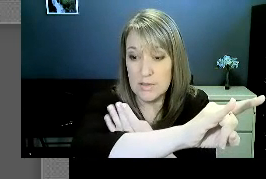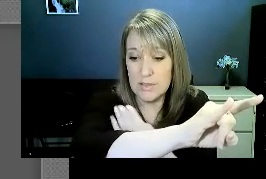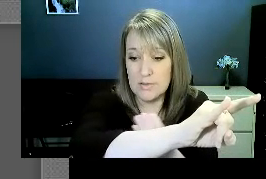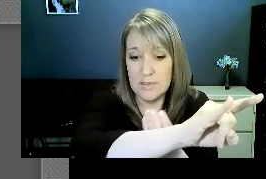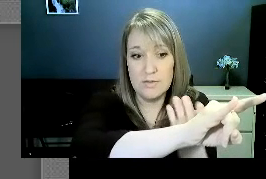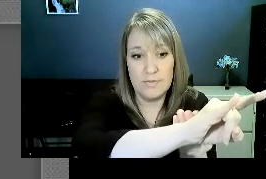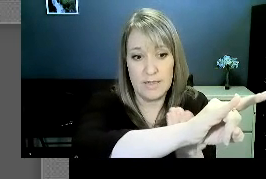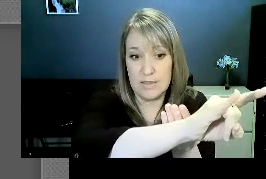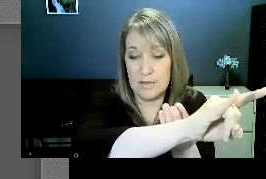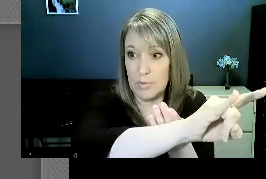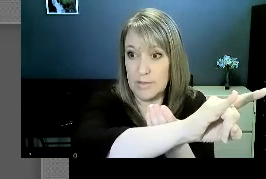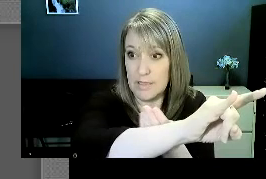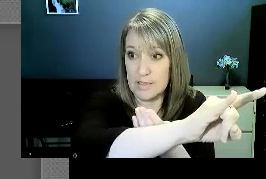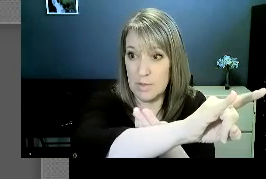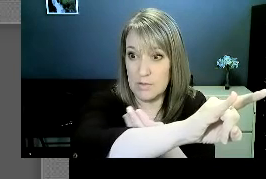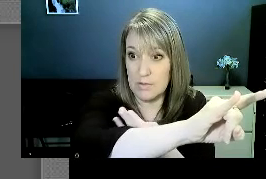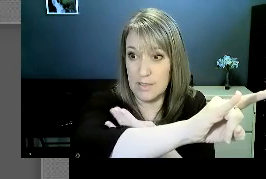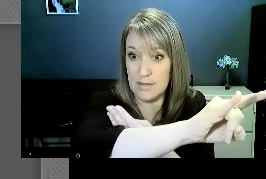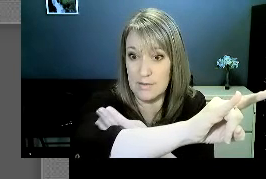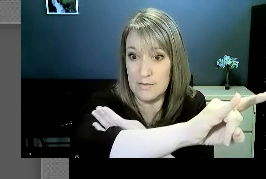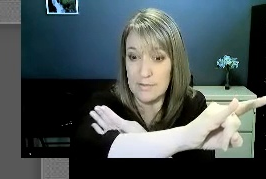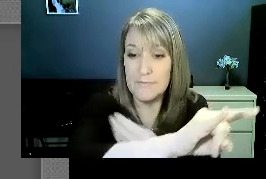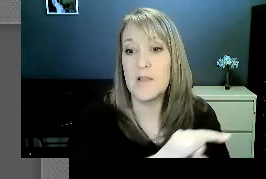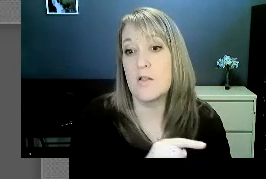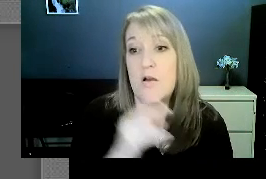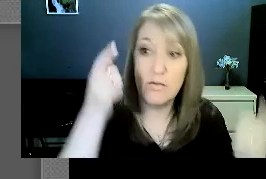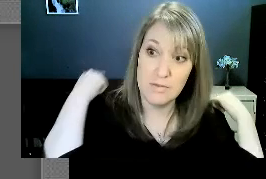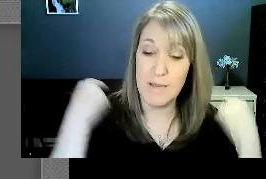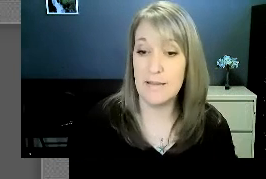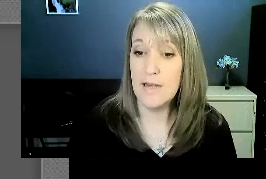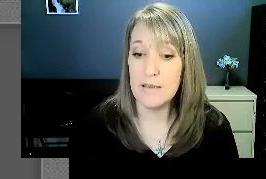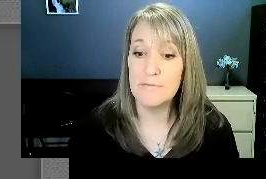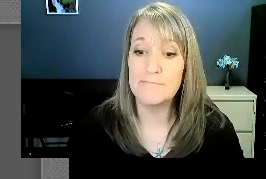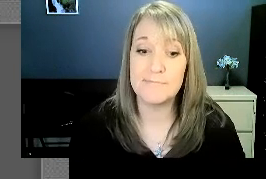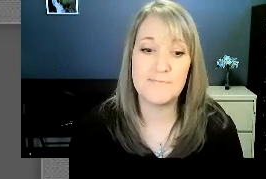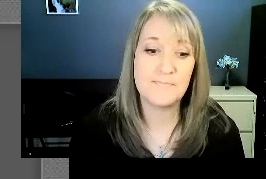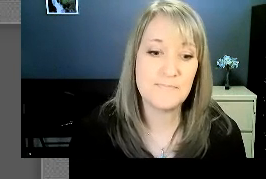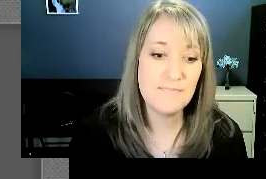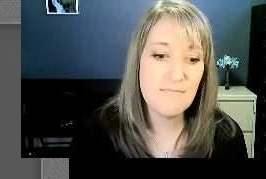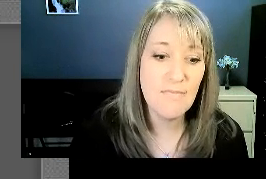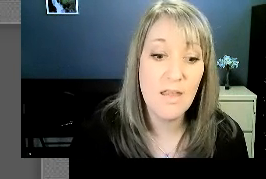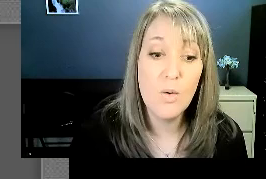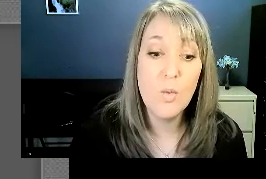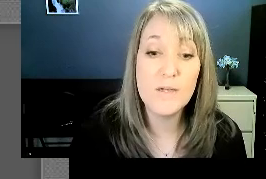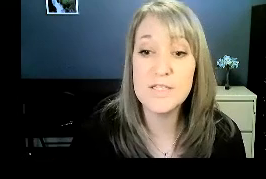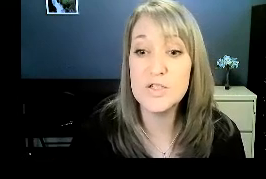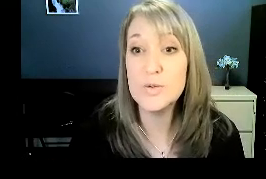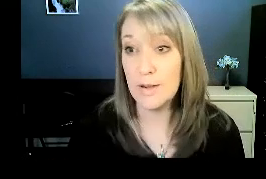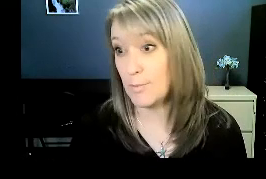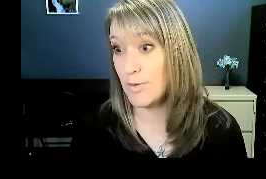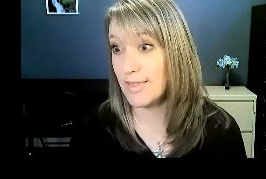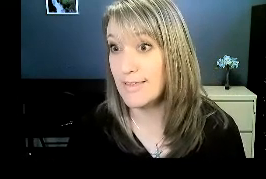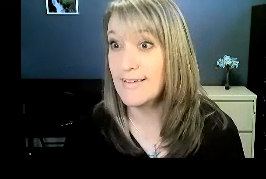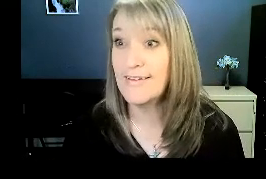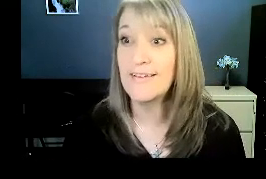little. Actually, I probably even get smaller than that along the back of the neck. What did you